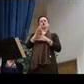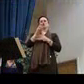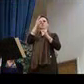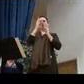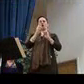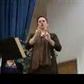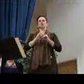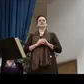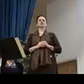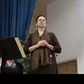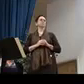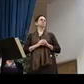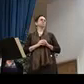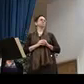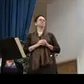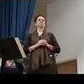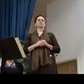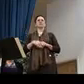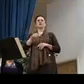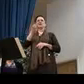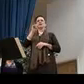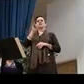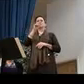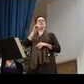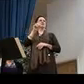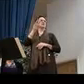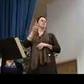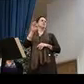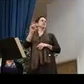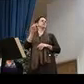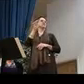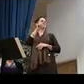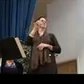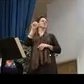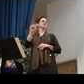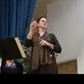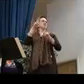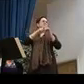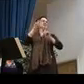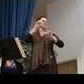Timothy W. Reese, Associate of Applied Science, CIT Network Support,